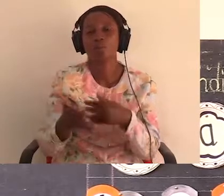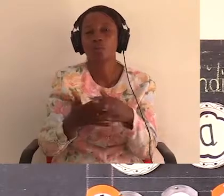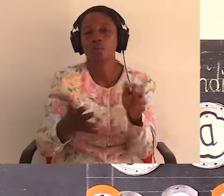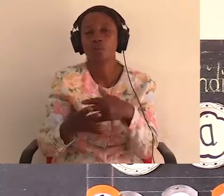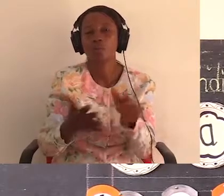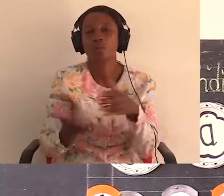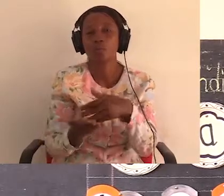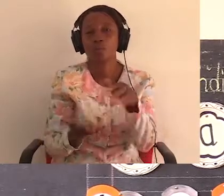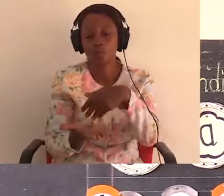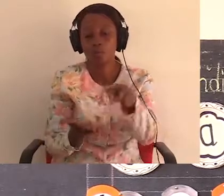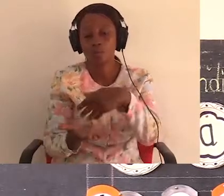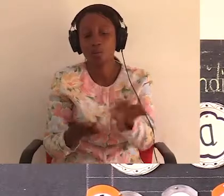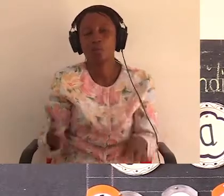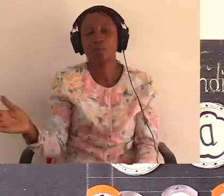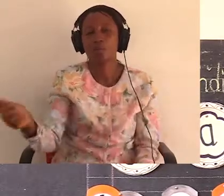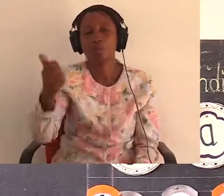G.